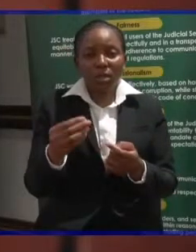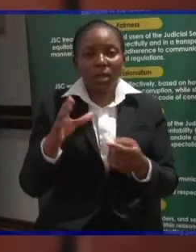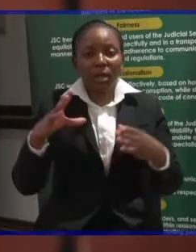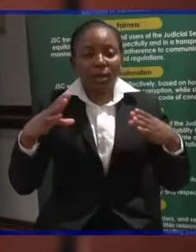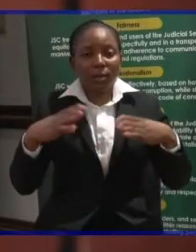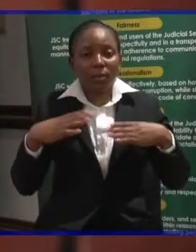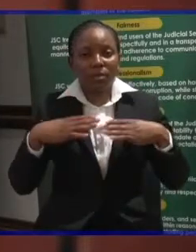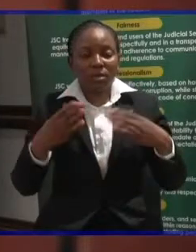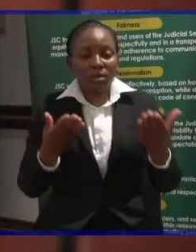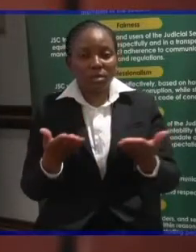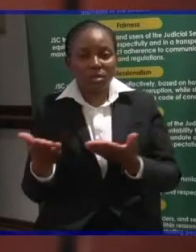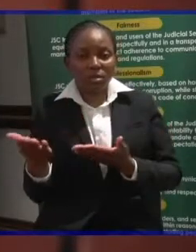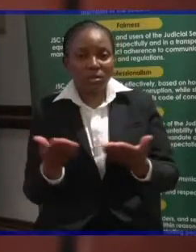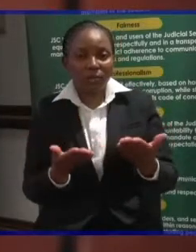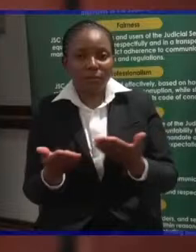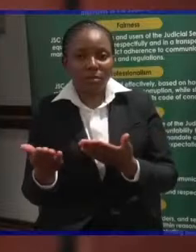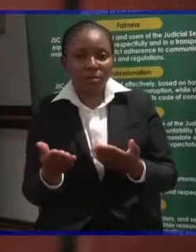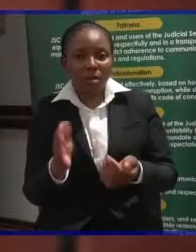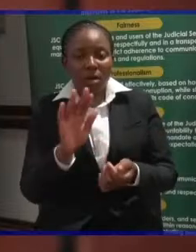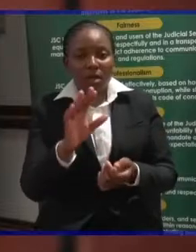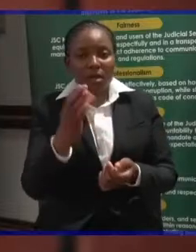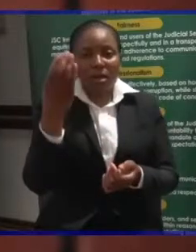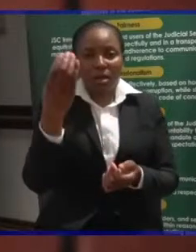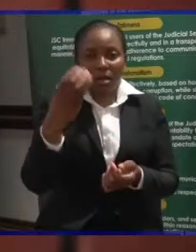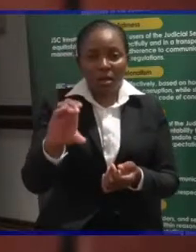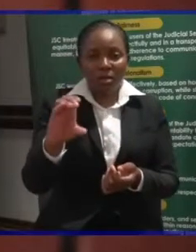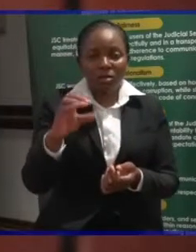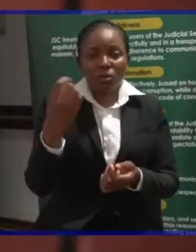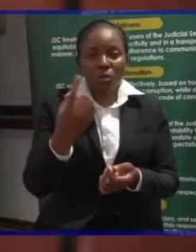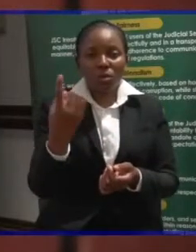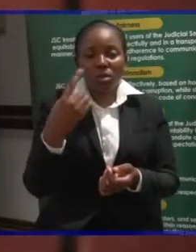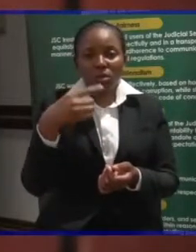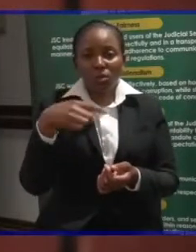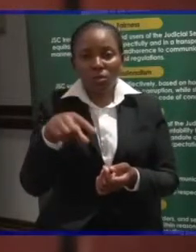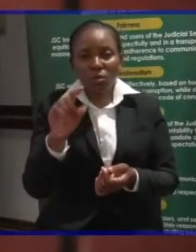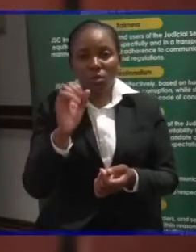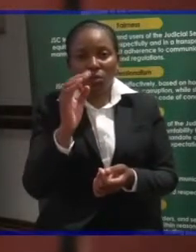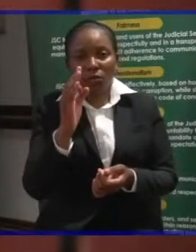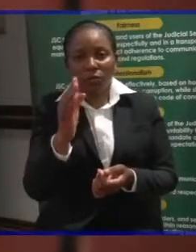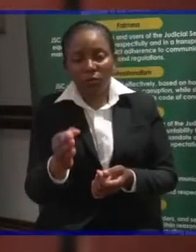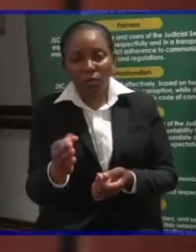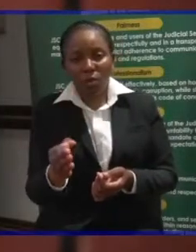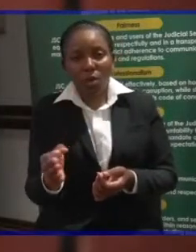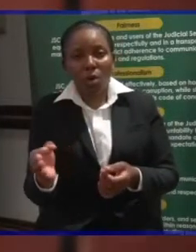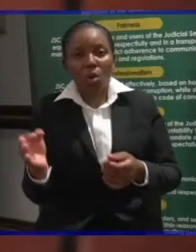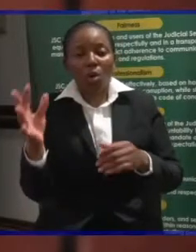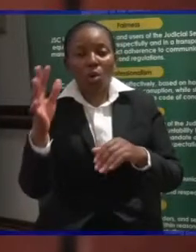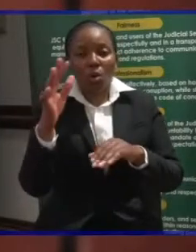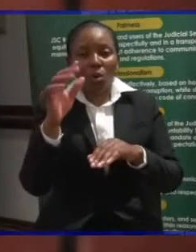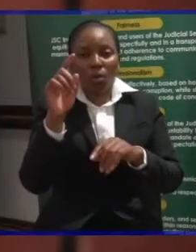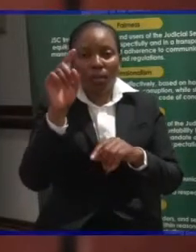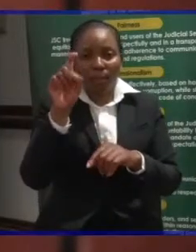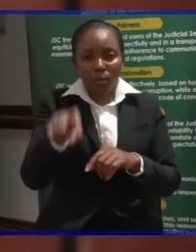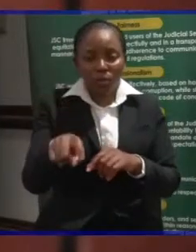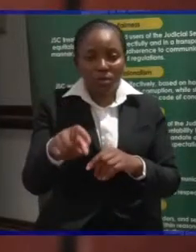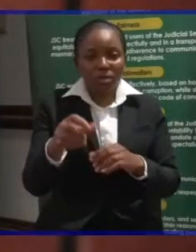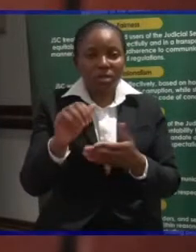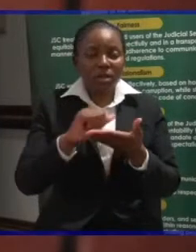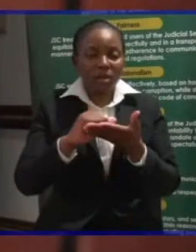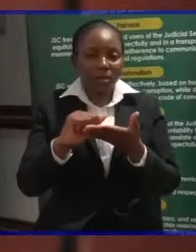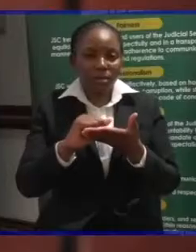service, the matter may only go for compulsory arbitration